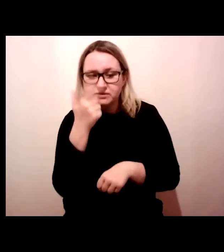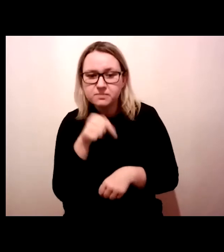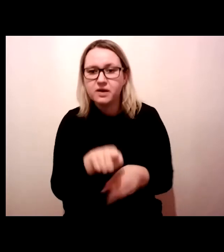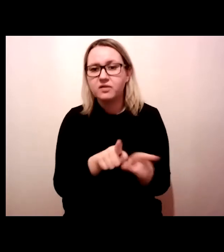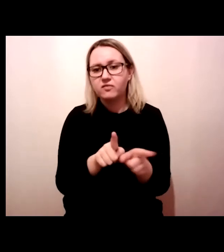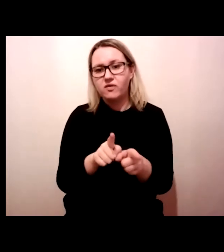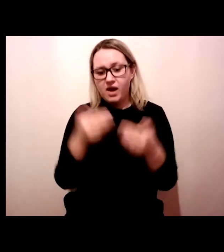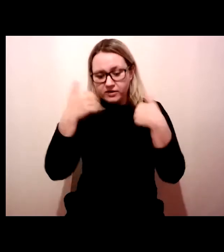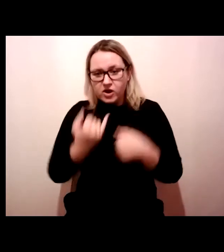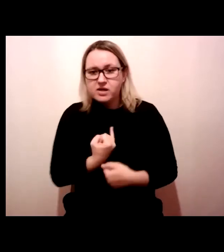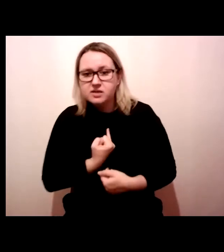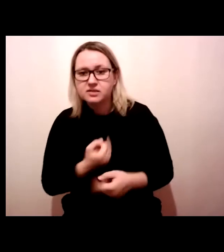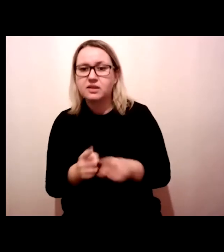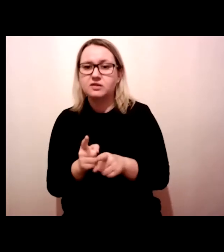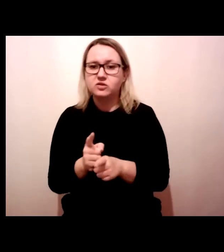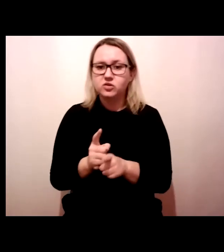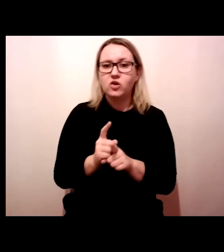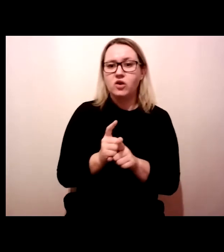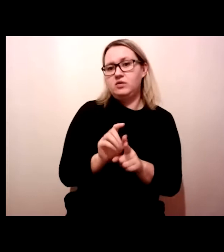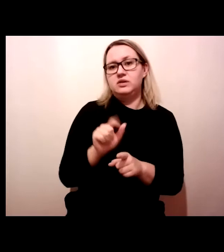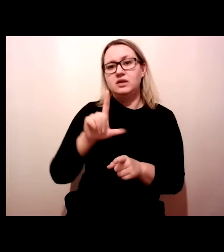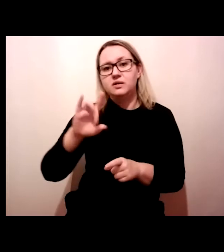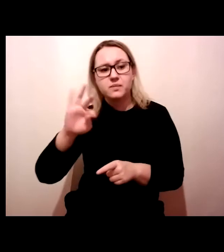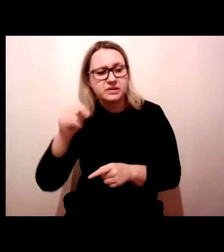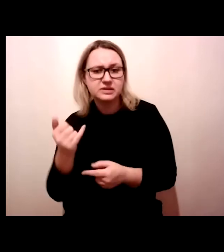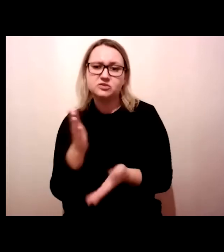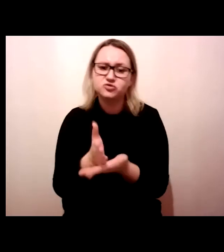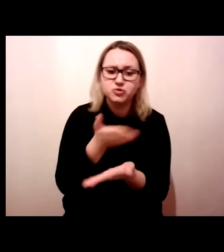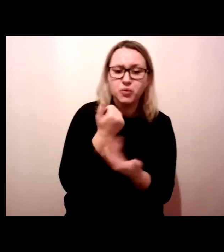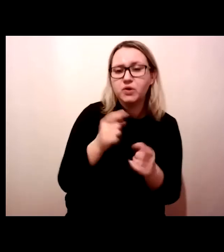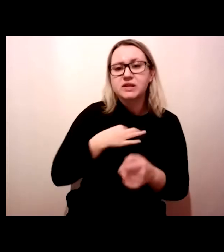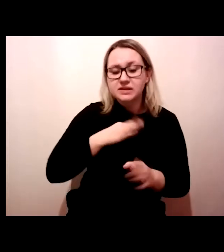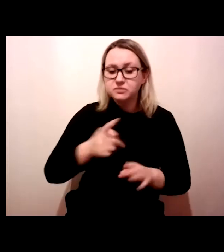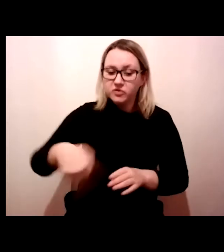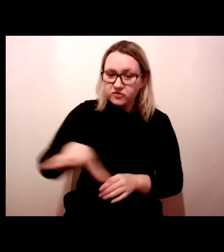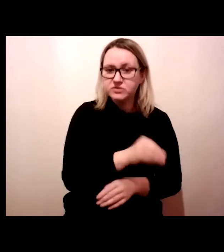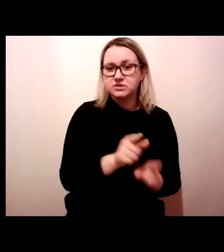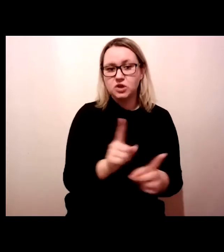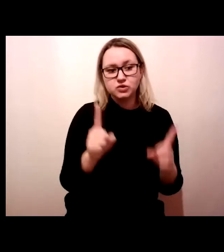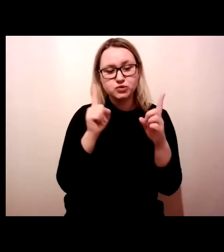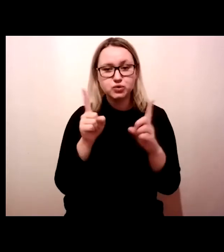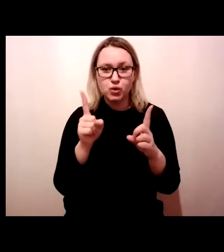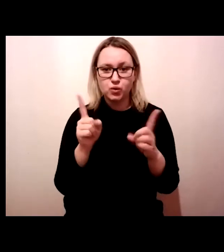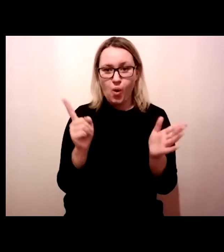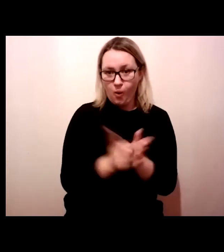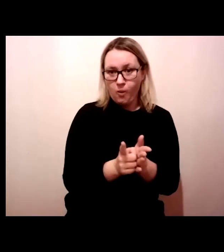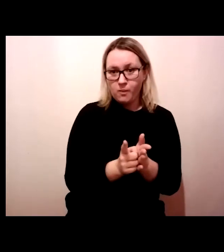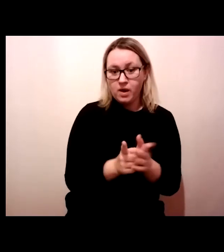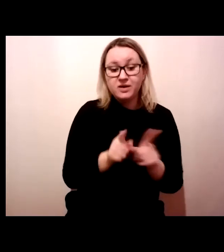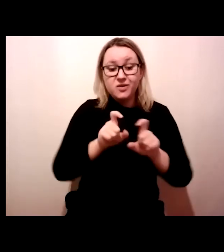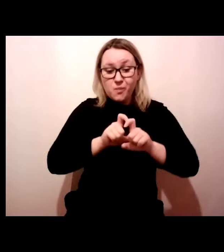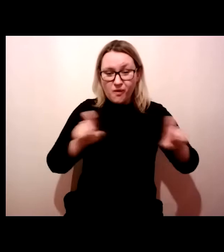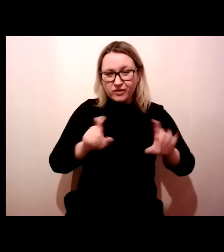nationality, race, identity, sexual orientation, must feel safe and must be